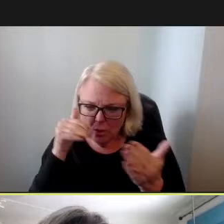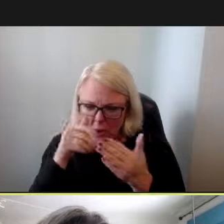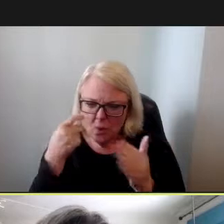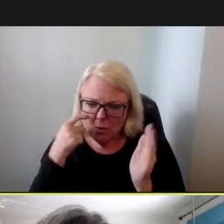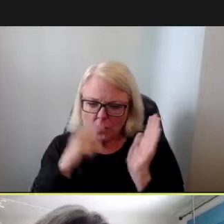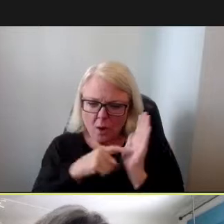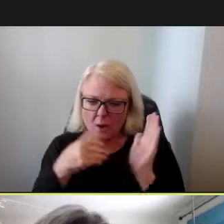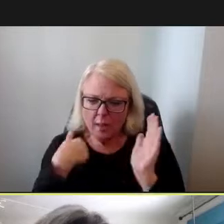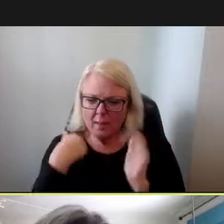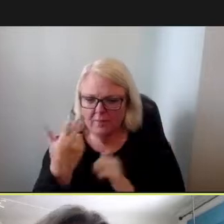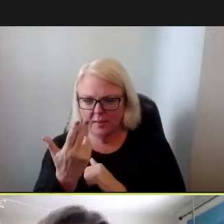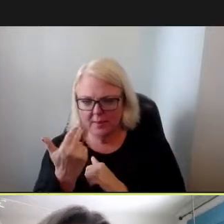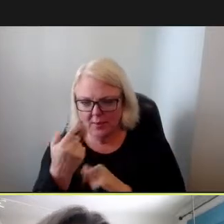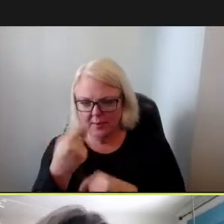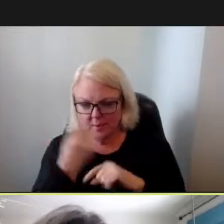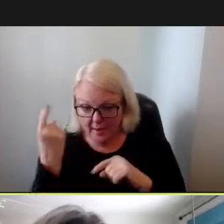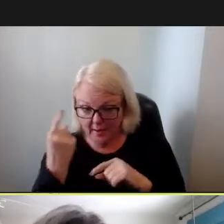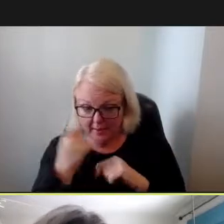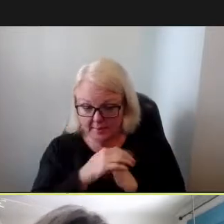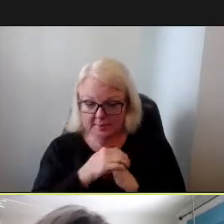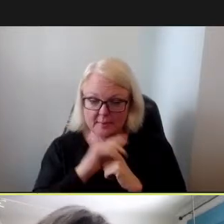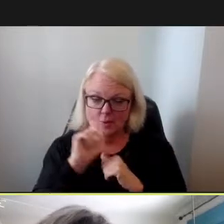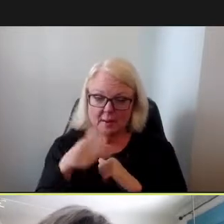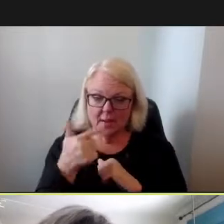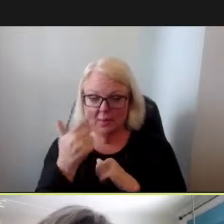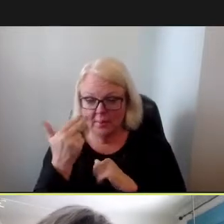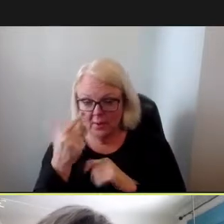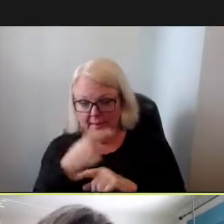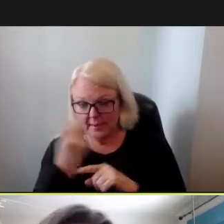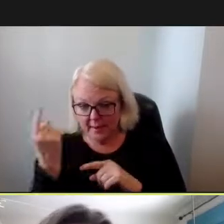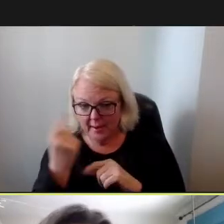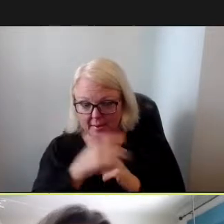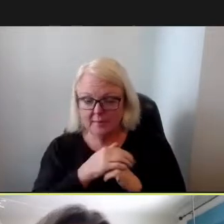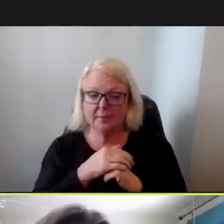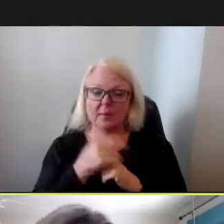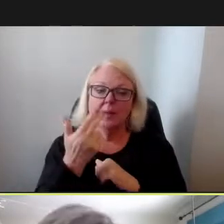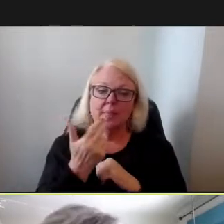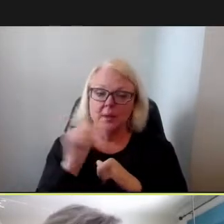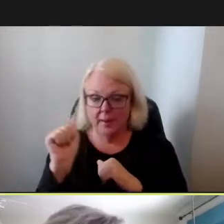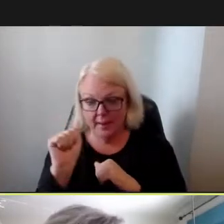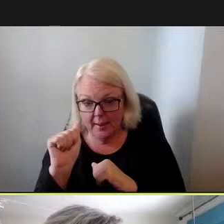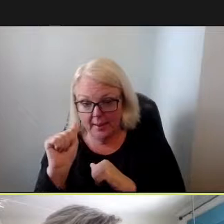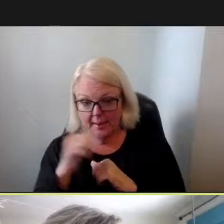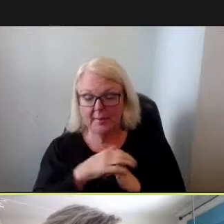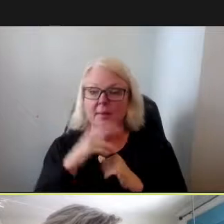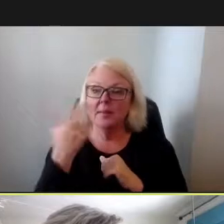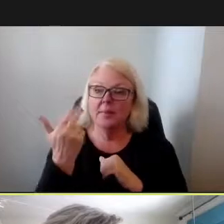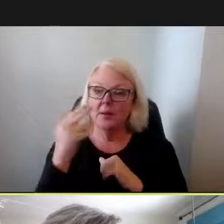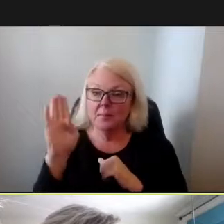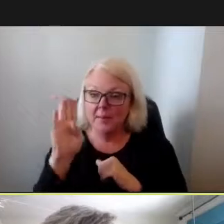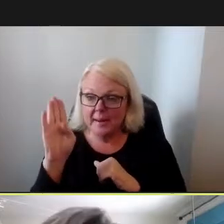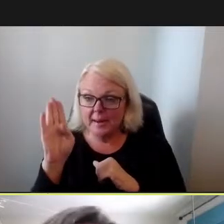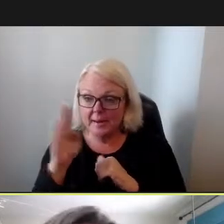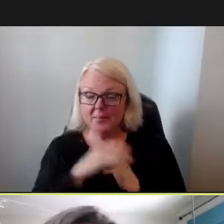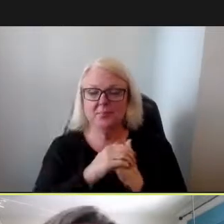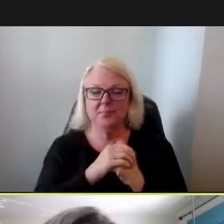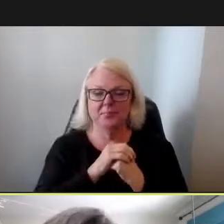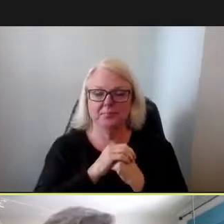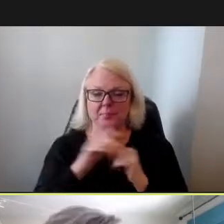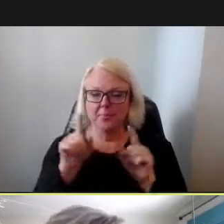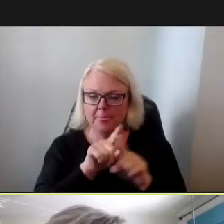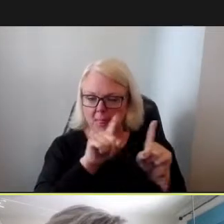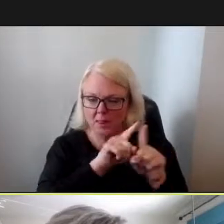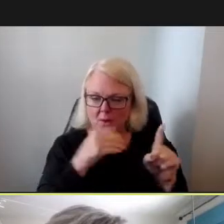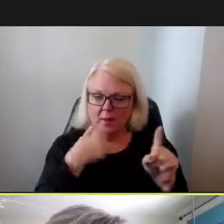that it has a 13th day, another 13th day, then 13A, and 13B. It also